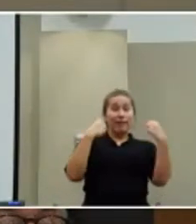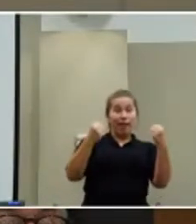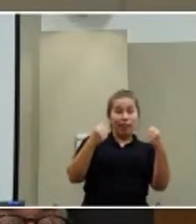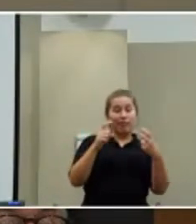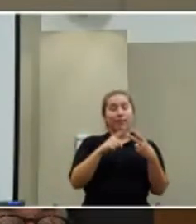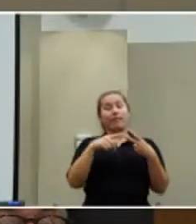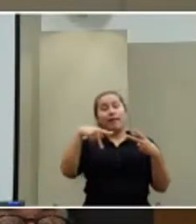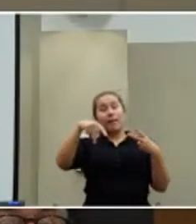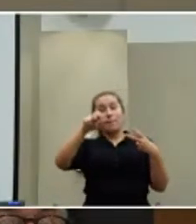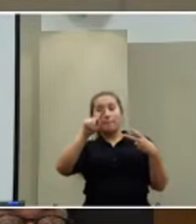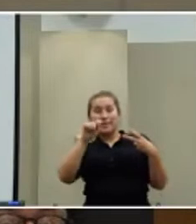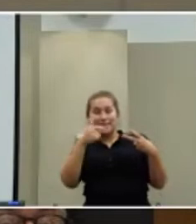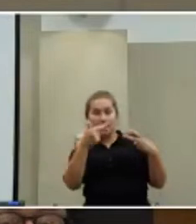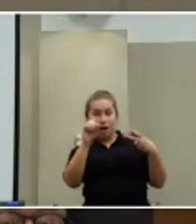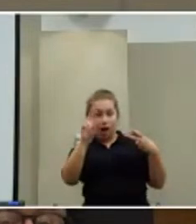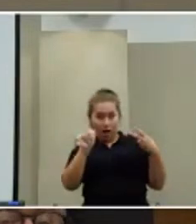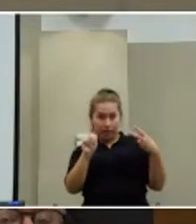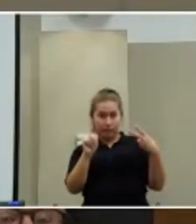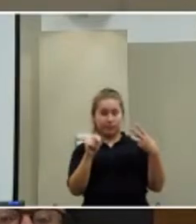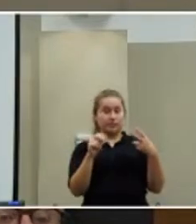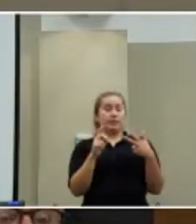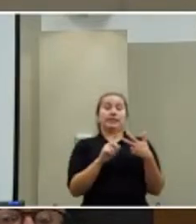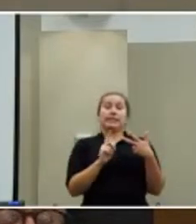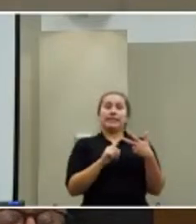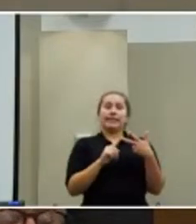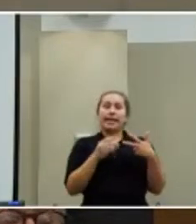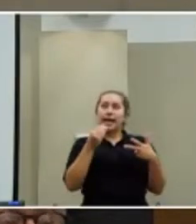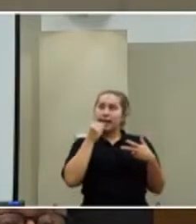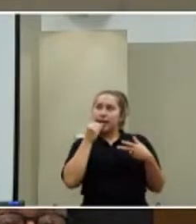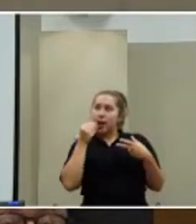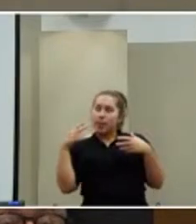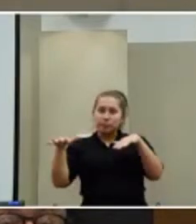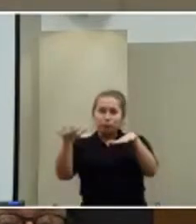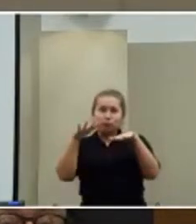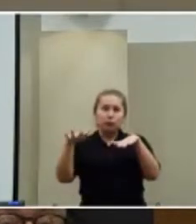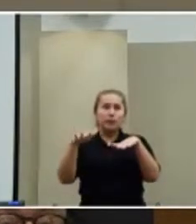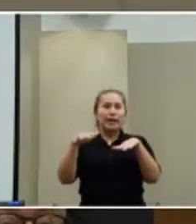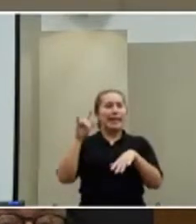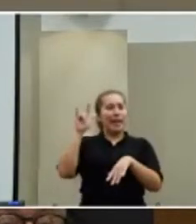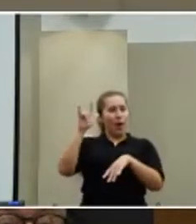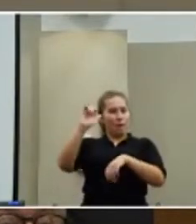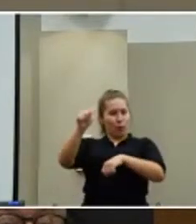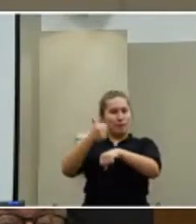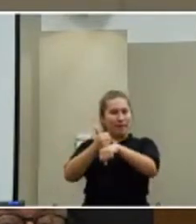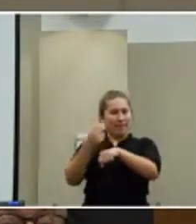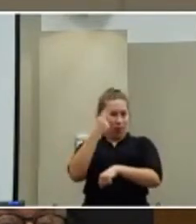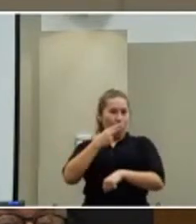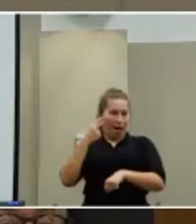Pentagon, and the commissary at Hickam Air Force Base in Hawaii.